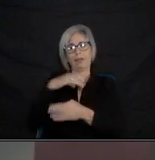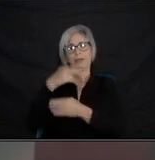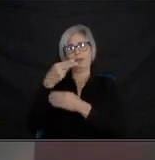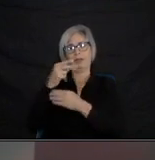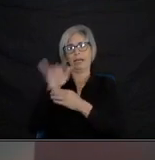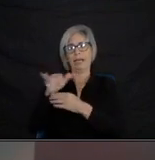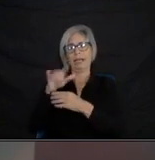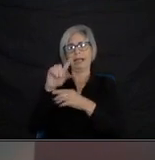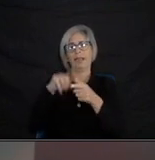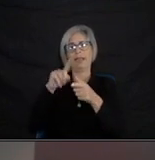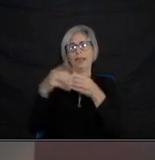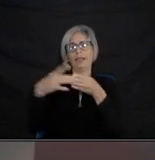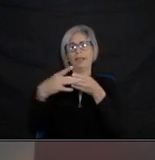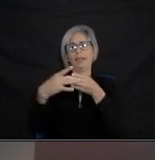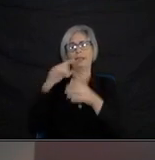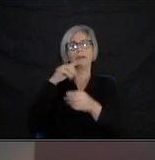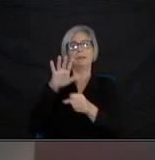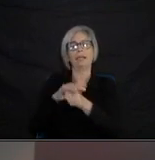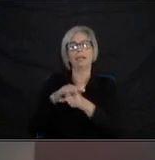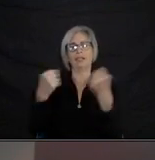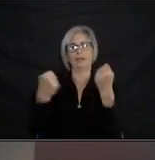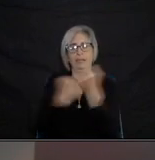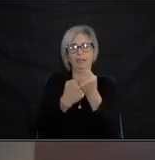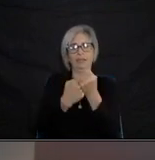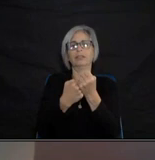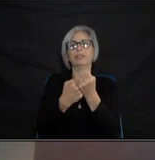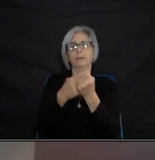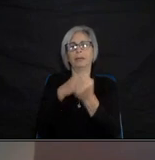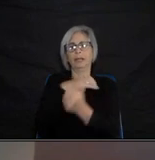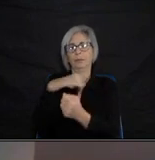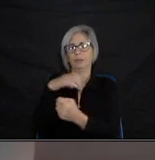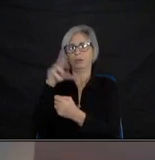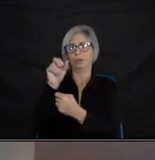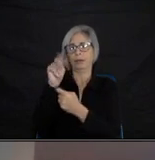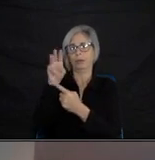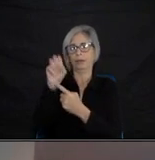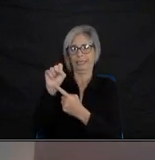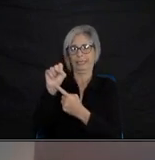by the Pledge of Allegiance, led by Christina Romulus.